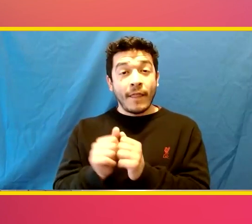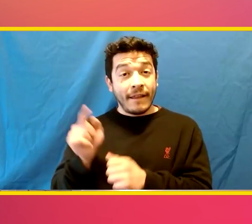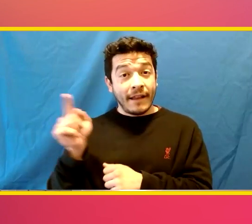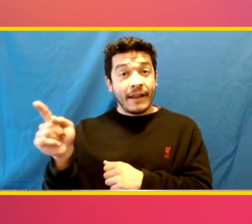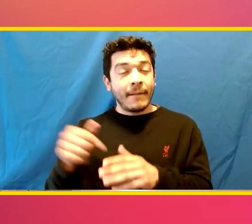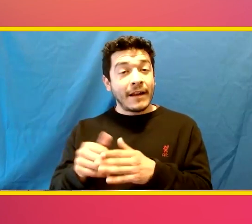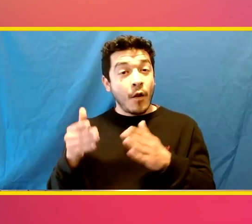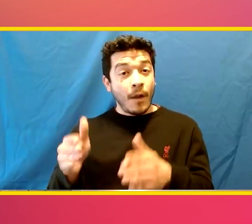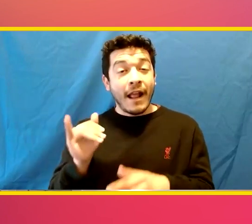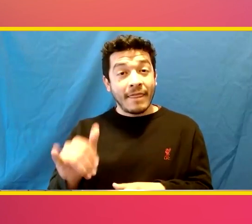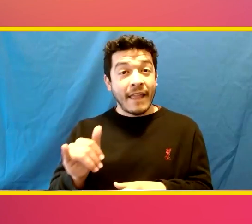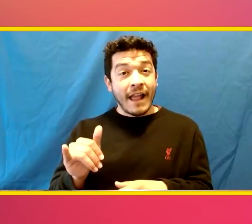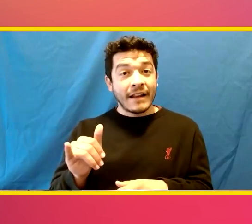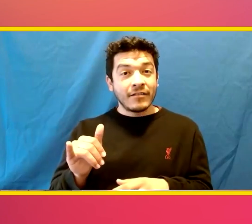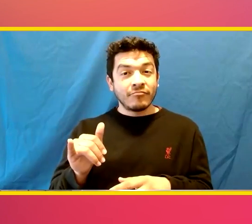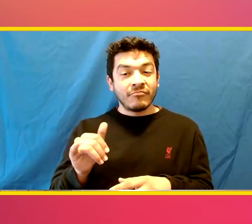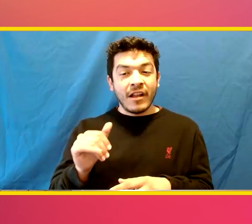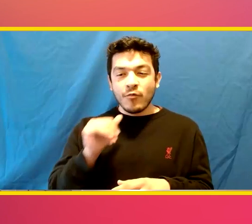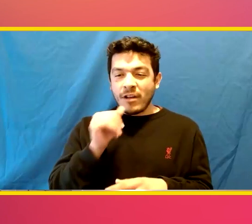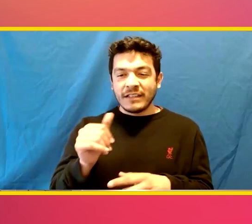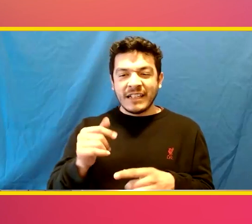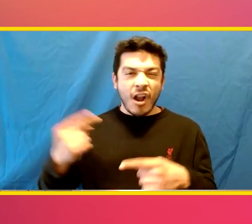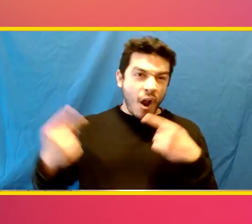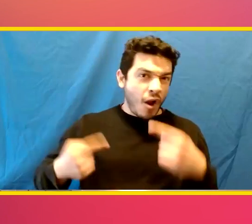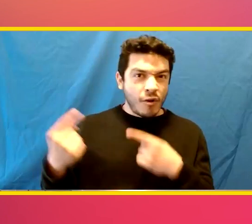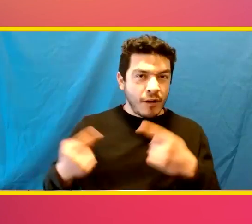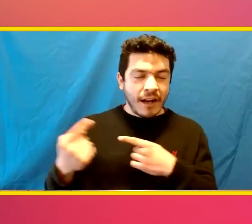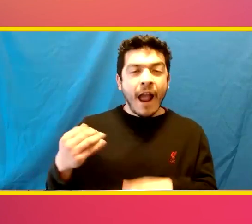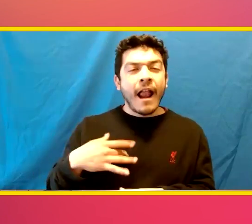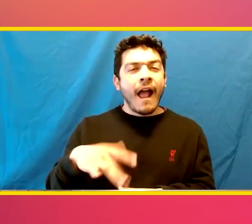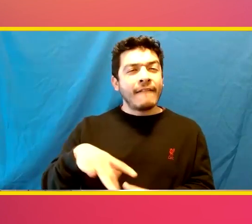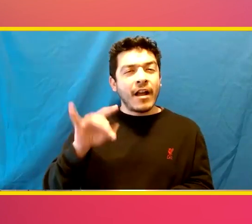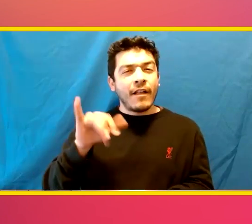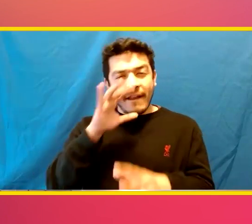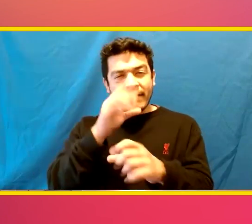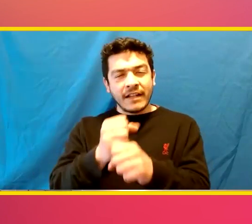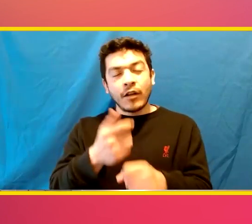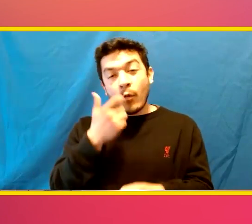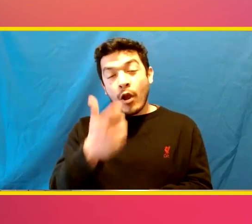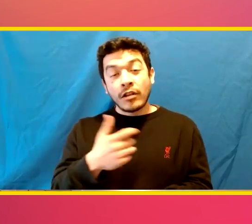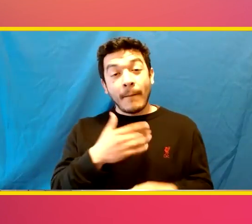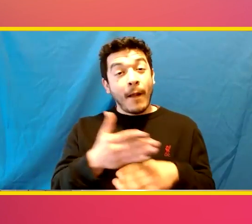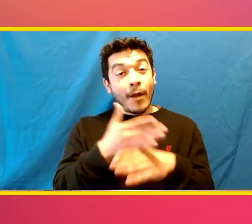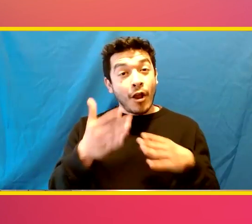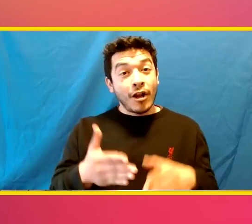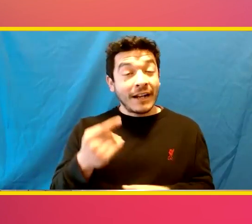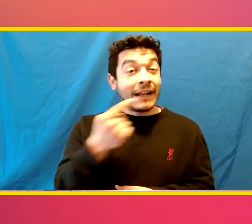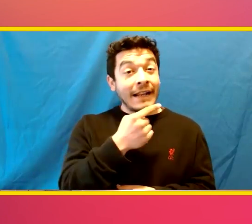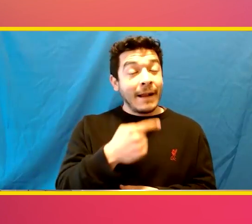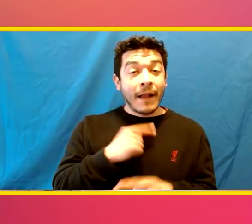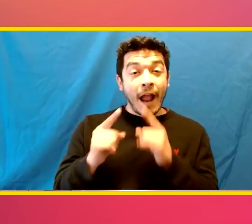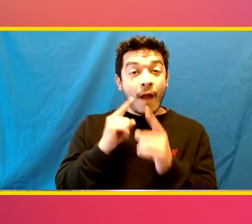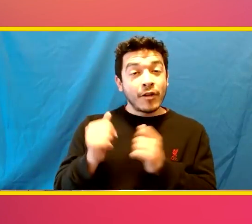him in a way that wasn't heated. And Mm. I found it really fascinating watching my partner, him having the conversation with